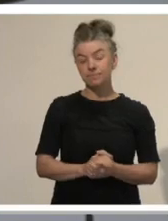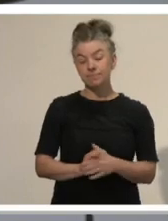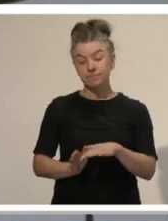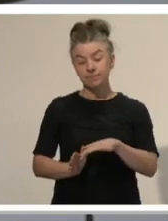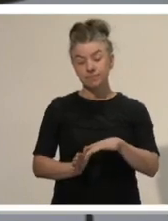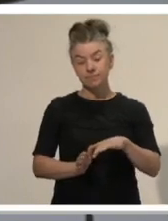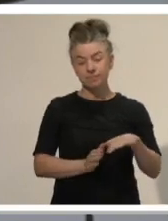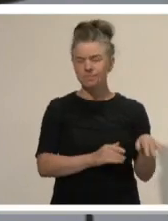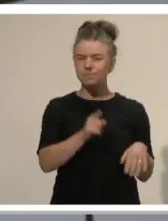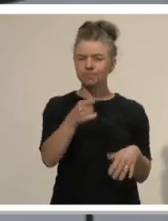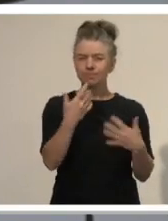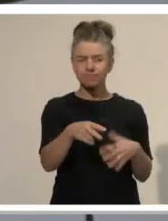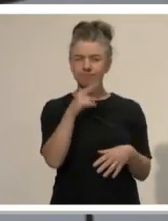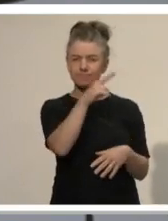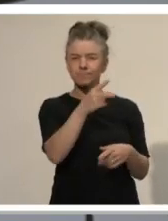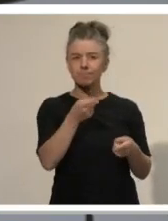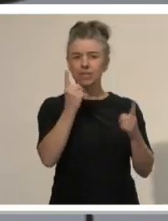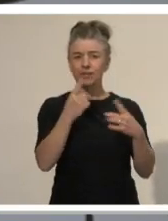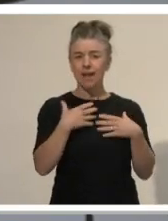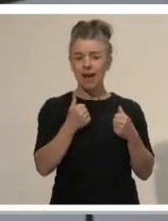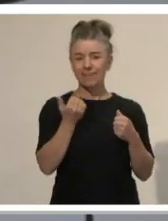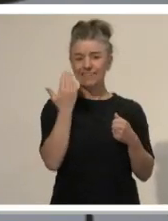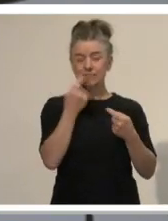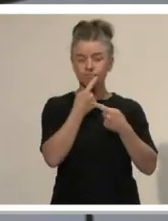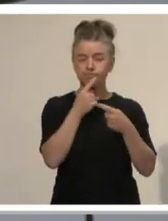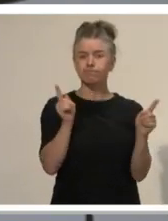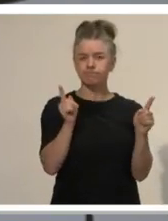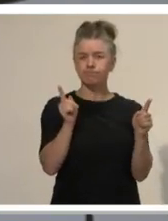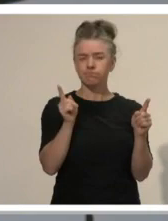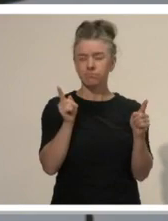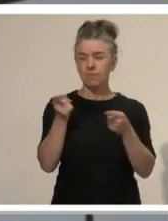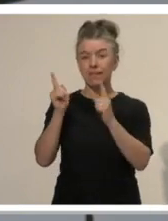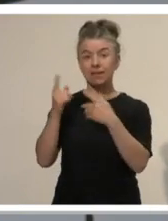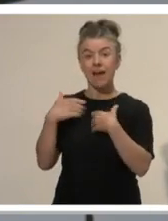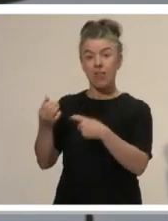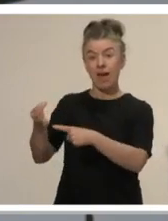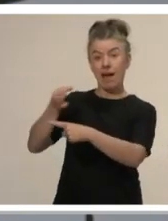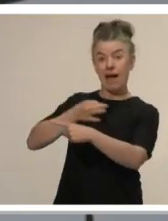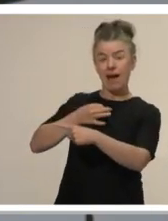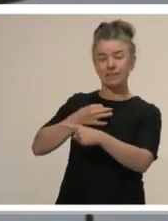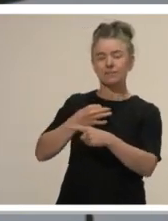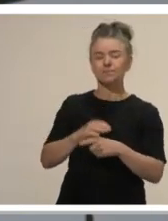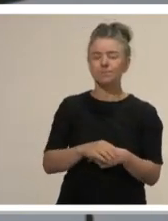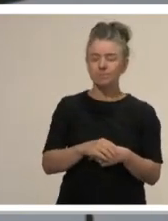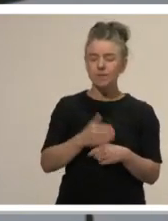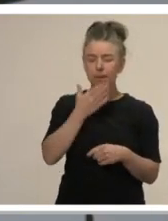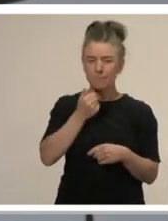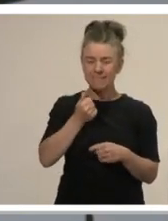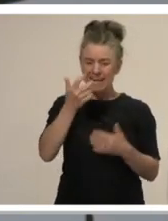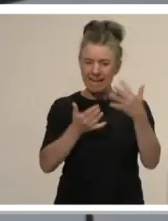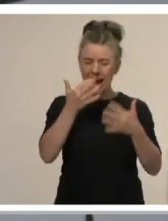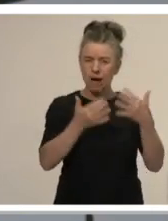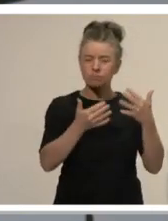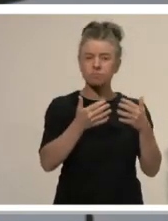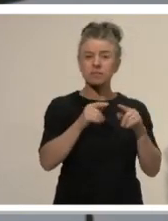And you'll have seen the Minister of Health just announce that he's asked me to do a quick stock take around all our district health